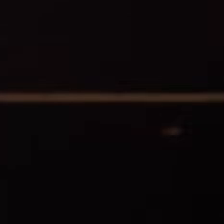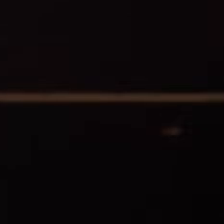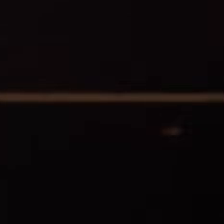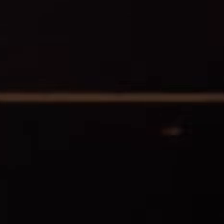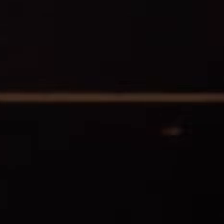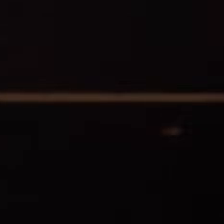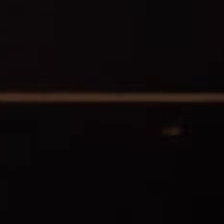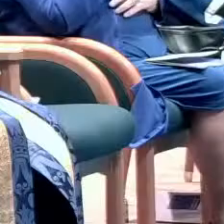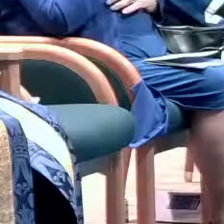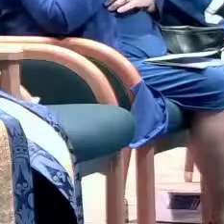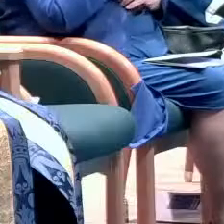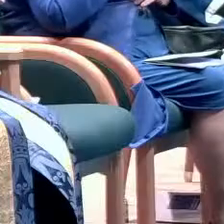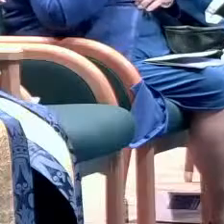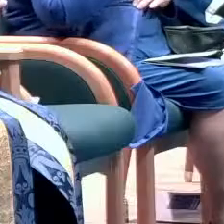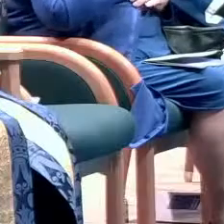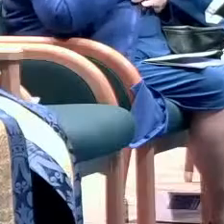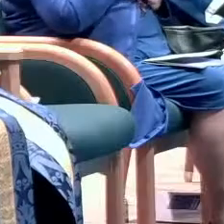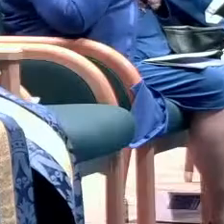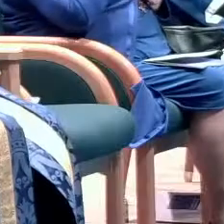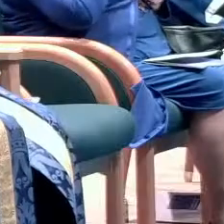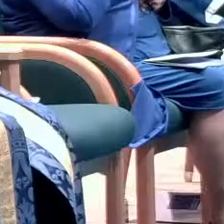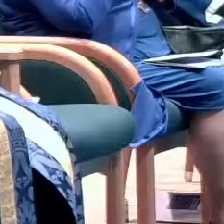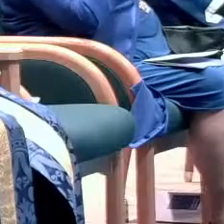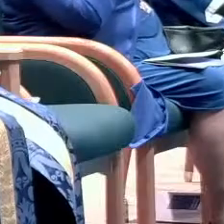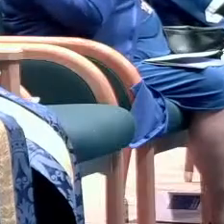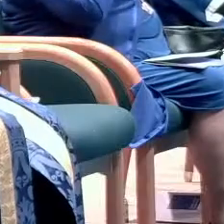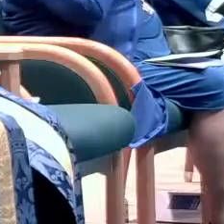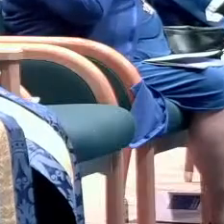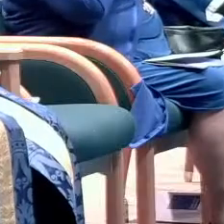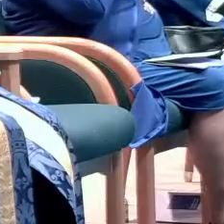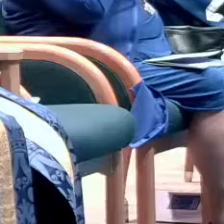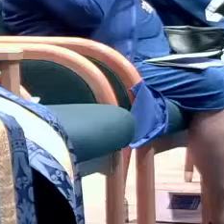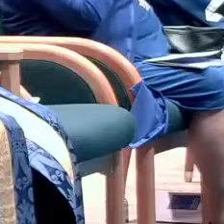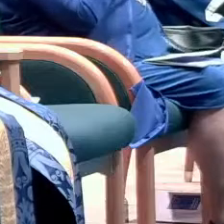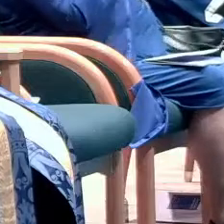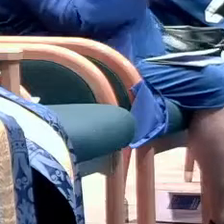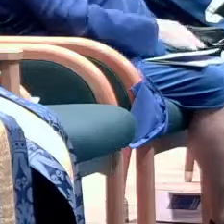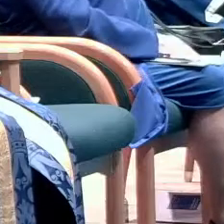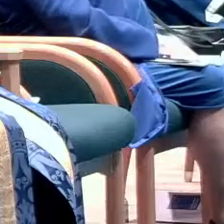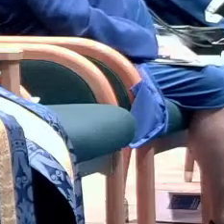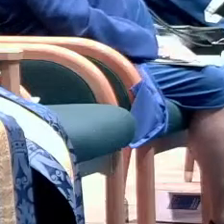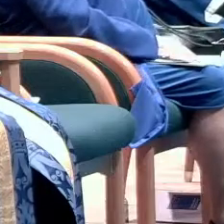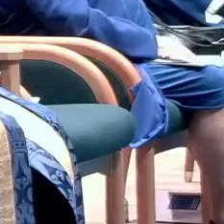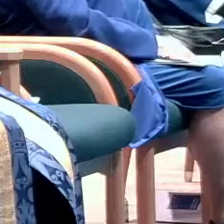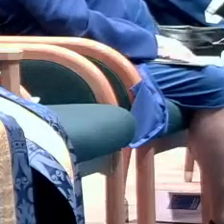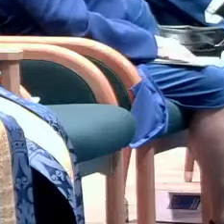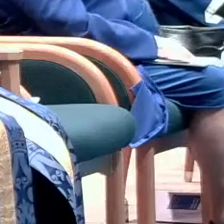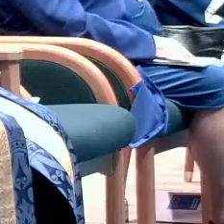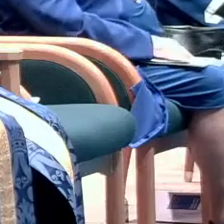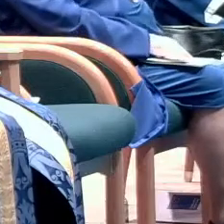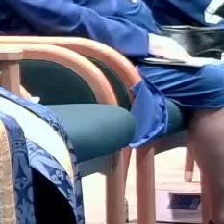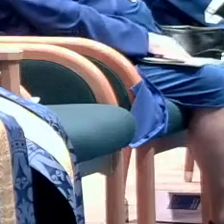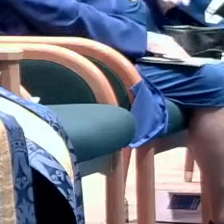And actually, looking out that window, I'd say that Dundee's kind of delivered on the